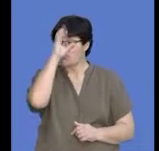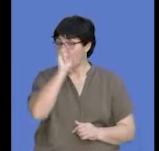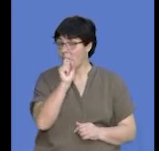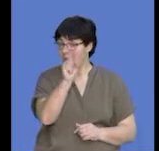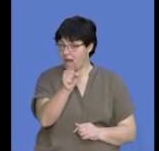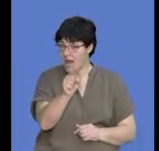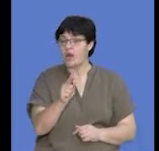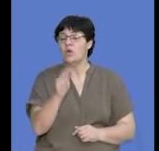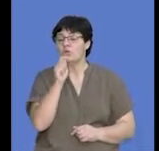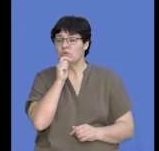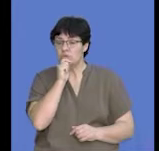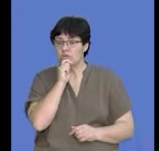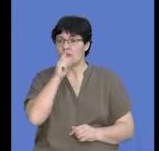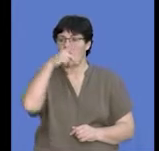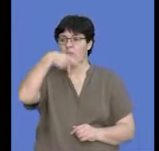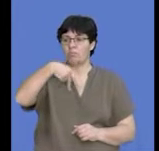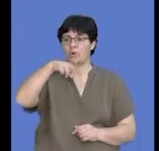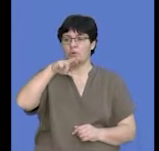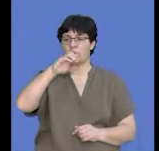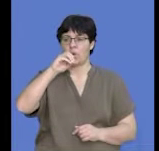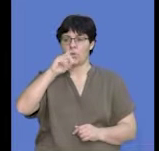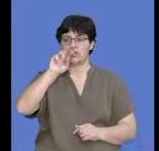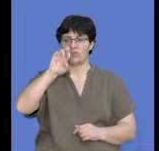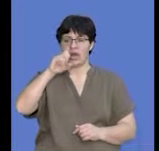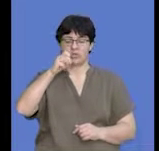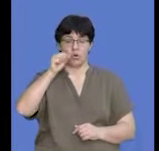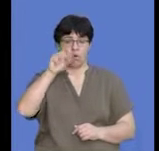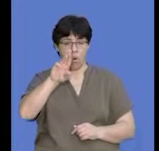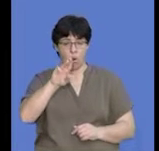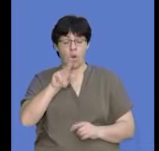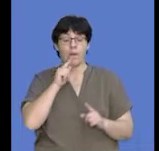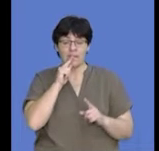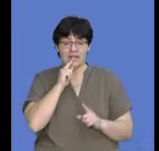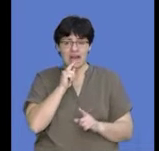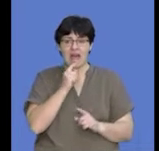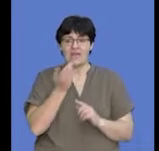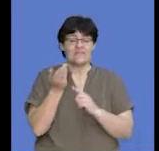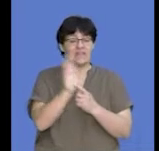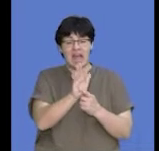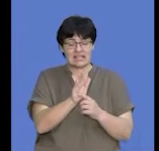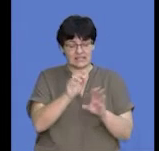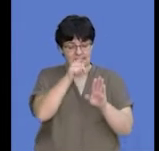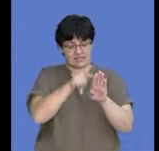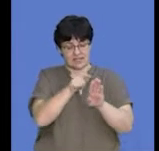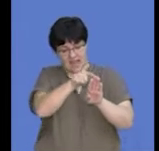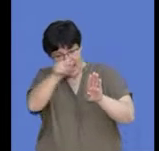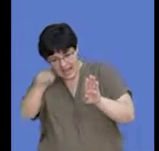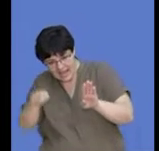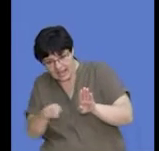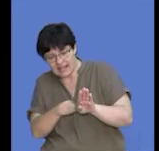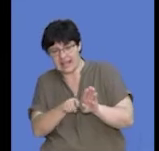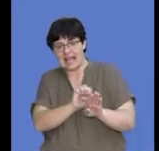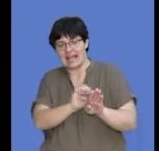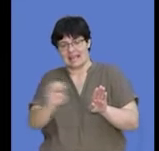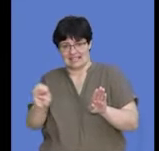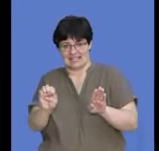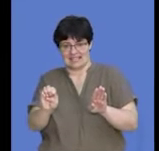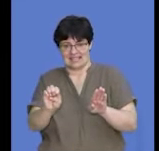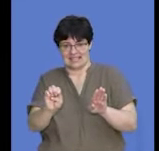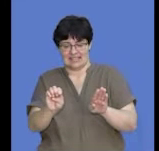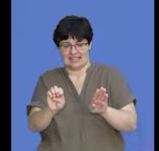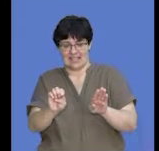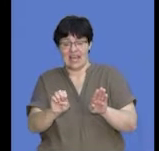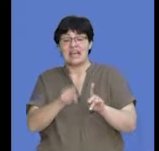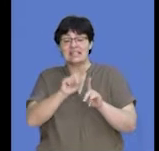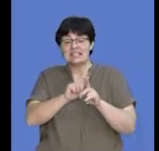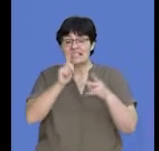that when you're using a protractor, the protractor faces to the east when the second point lies to the right of the